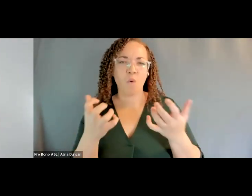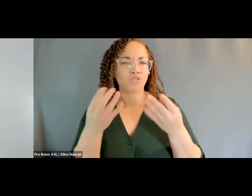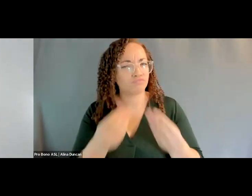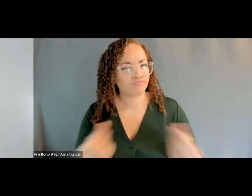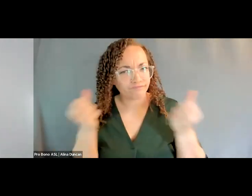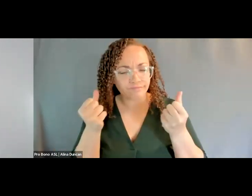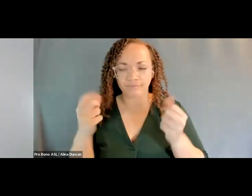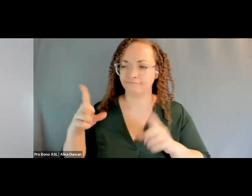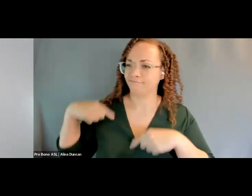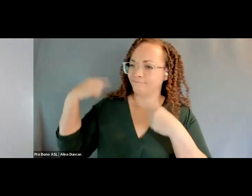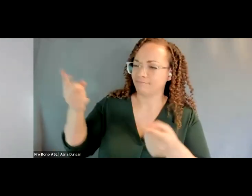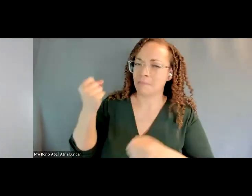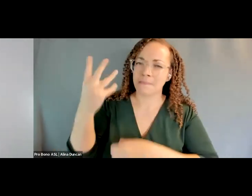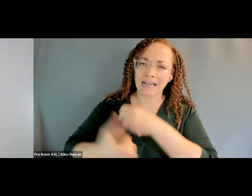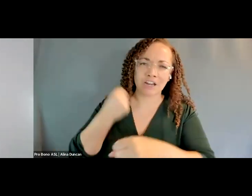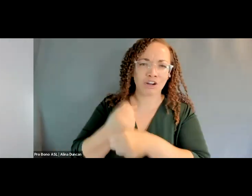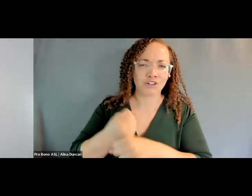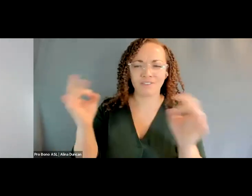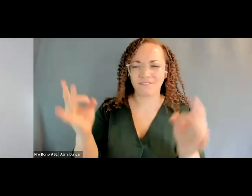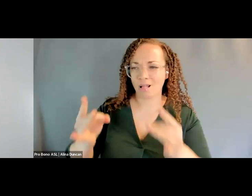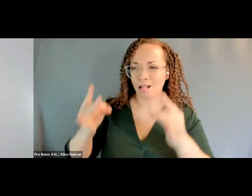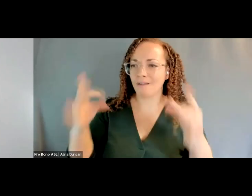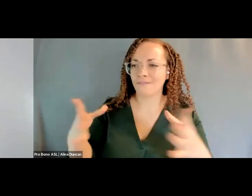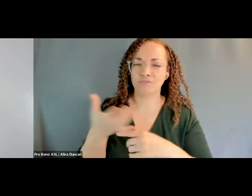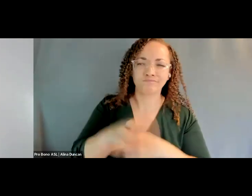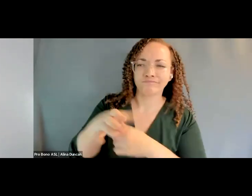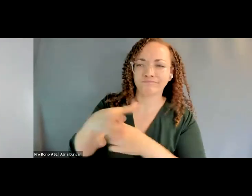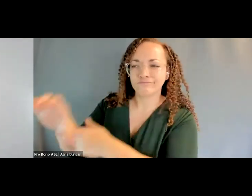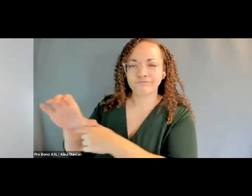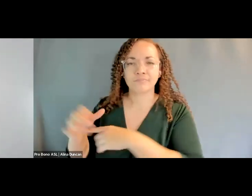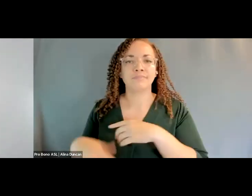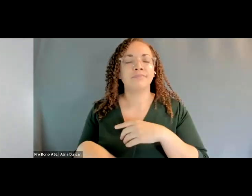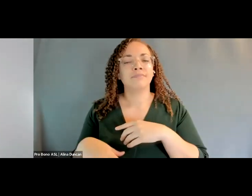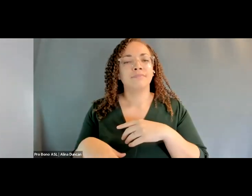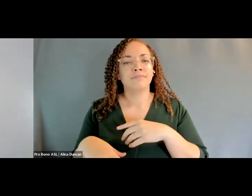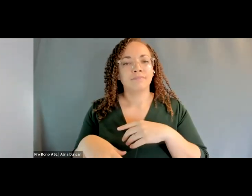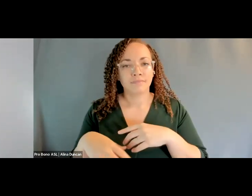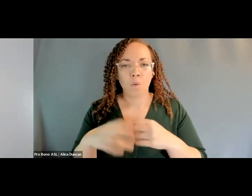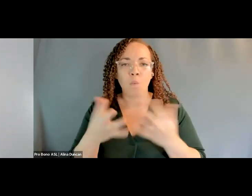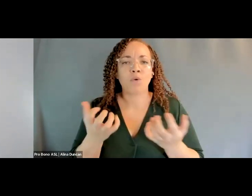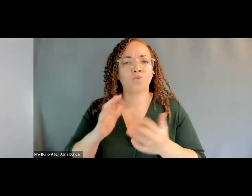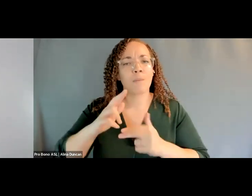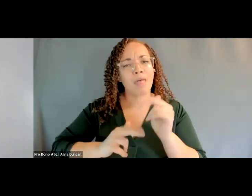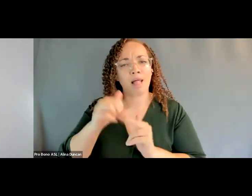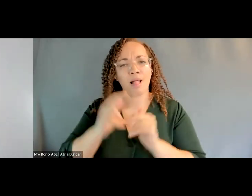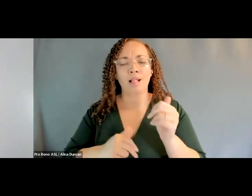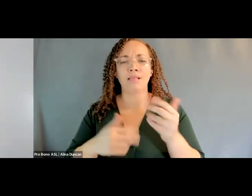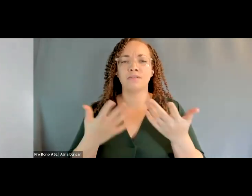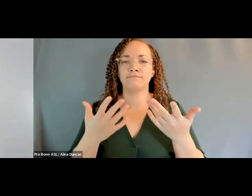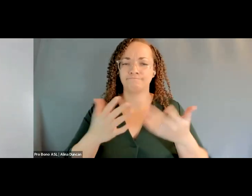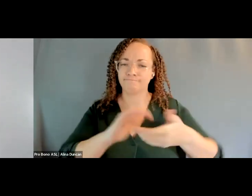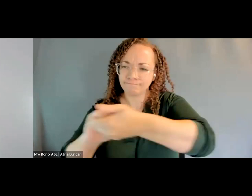brutal enforcement, and building effective community-based responses to drug use by advancing evidence-informed